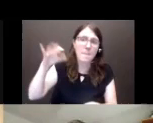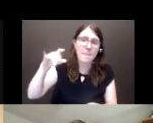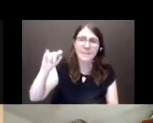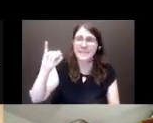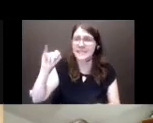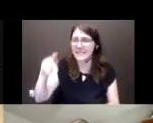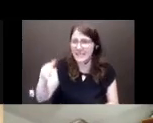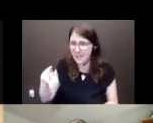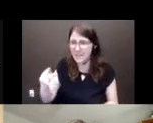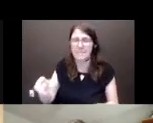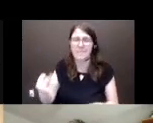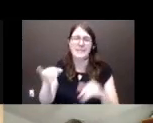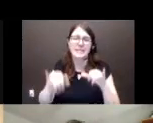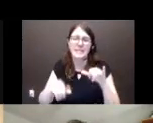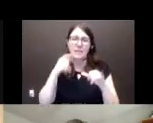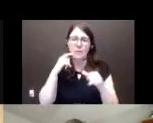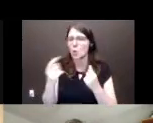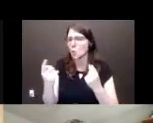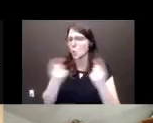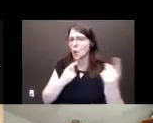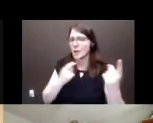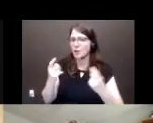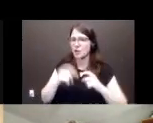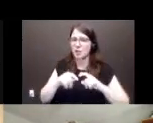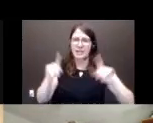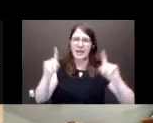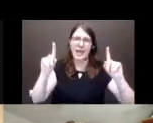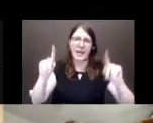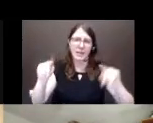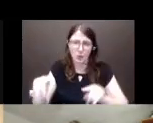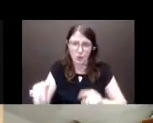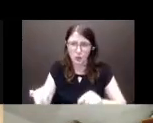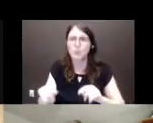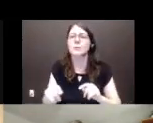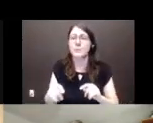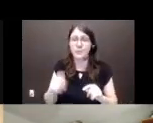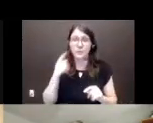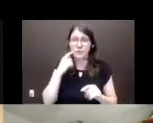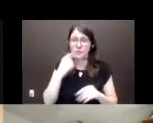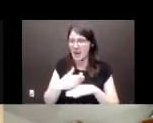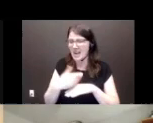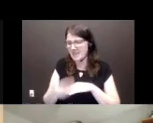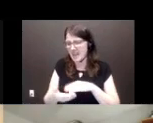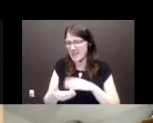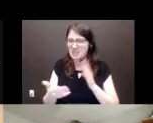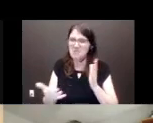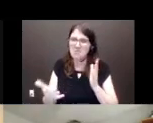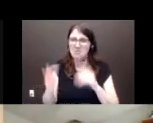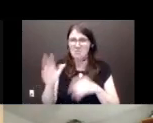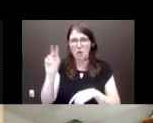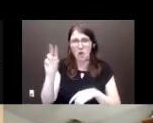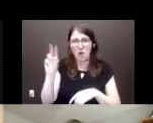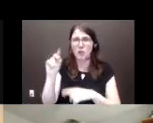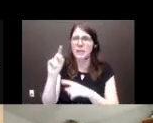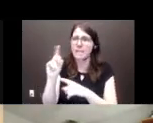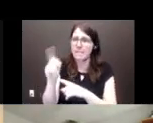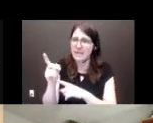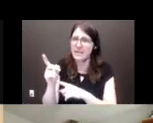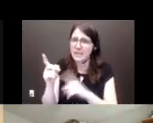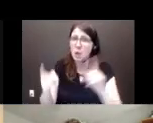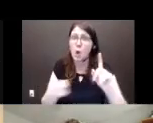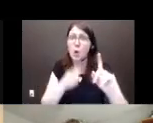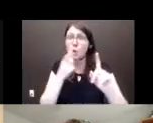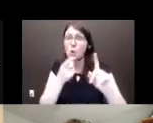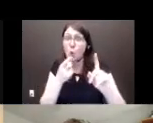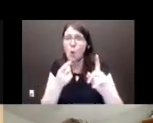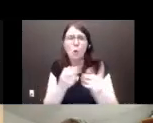I hoped we can do within the next less than half an hour now, I just wanted to have a bit of a discussion with everyone. You know, what are you using? Are there tools